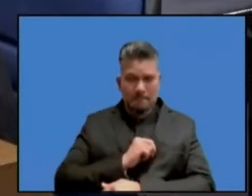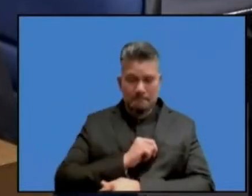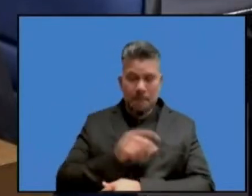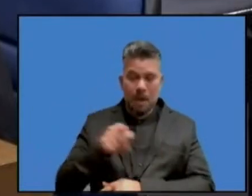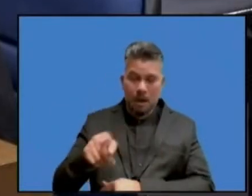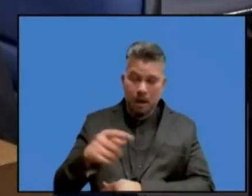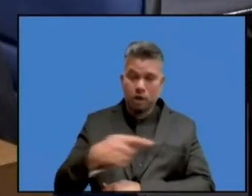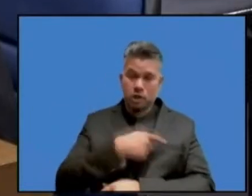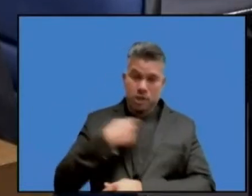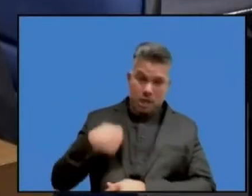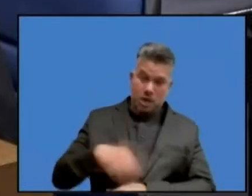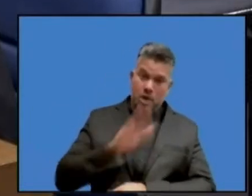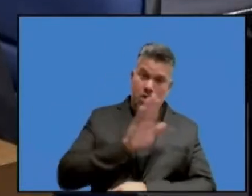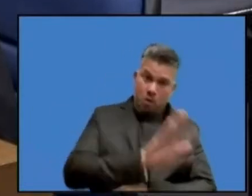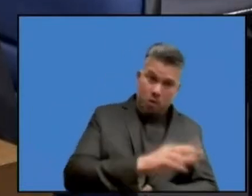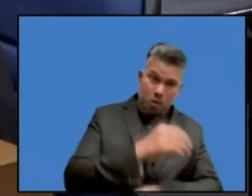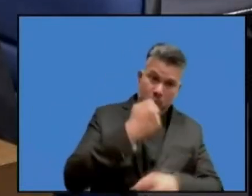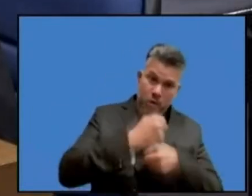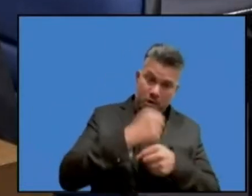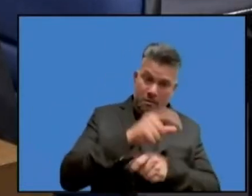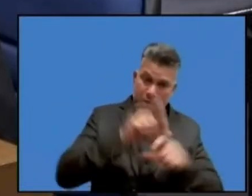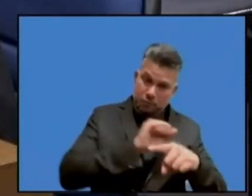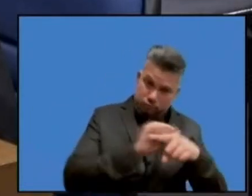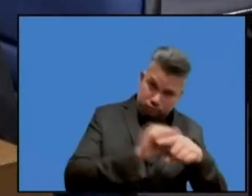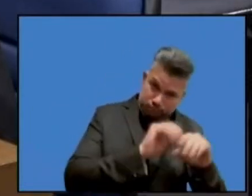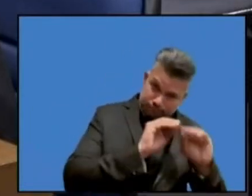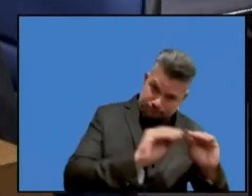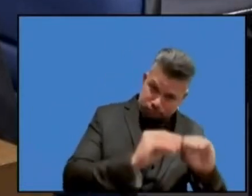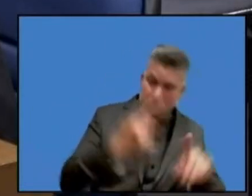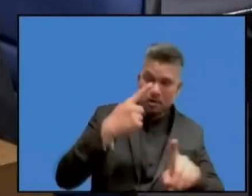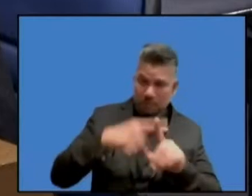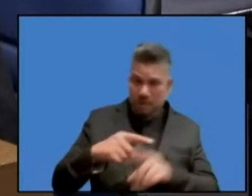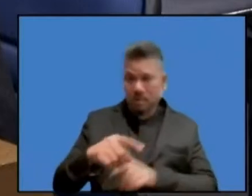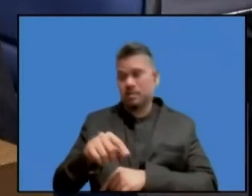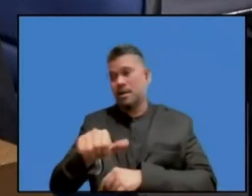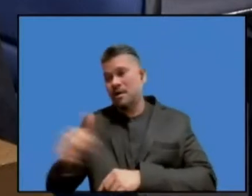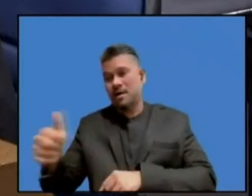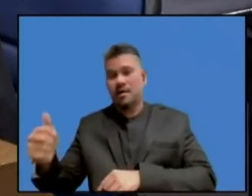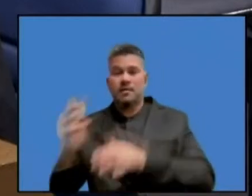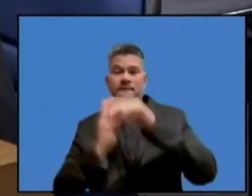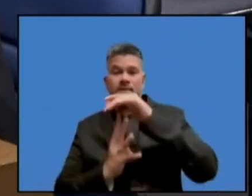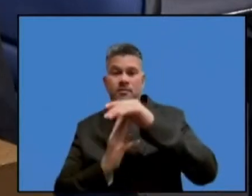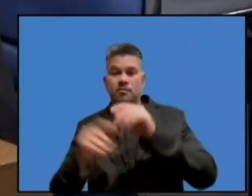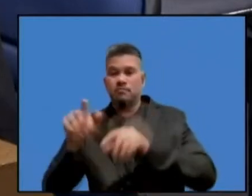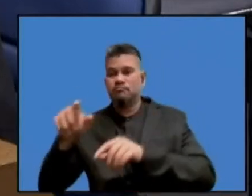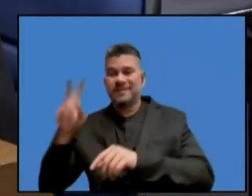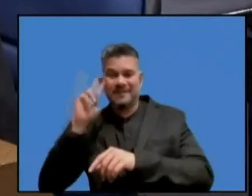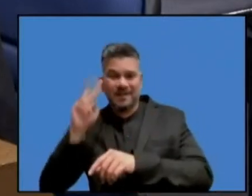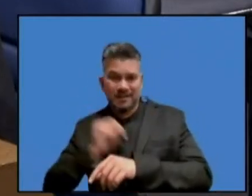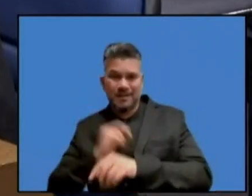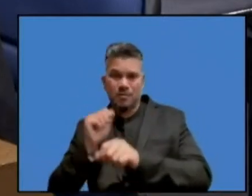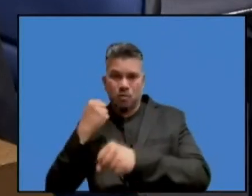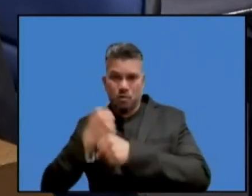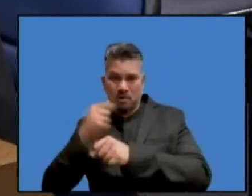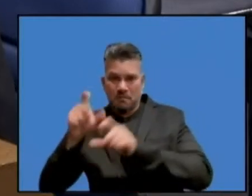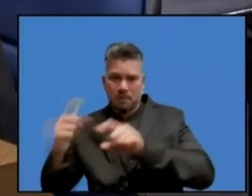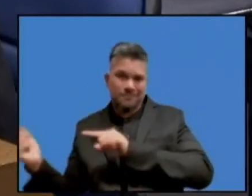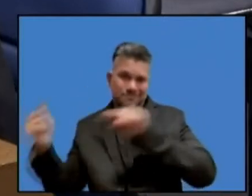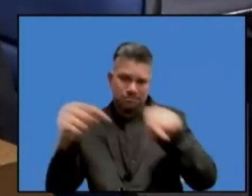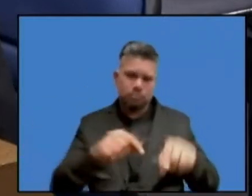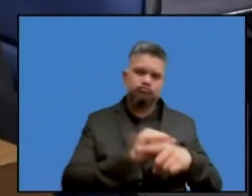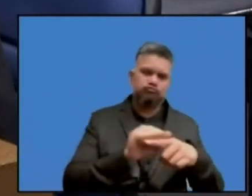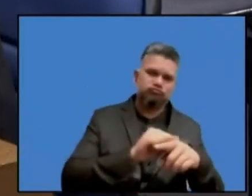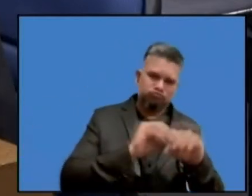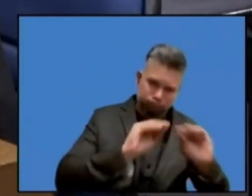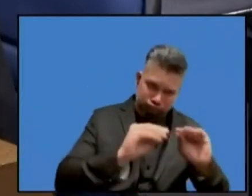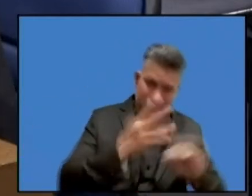workers, but also migrant workers from neighboring countries, including Vietnam. Those schools and colleges also have